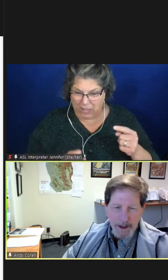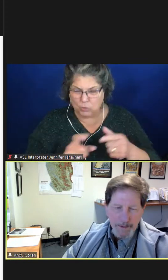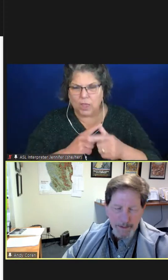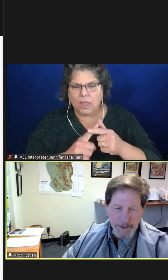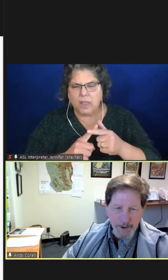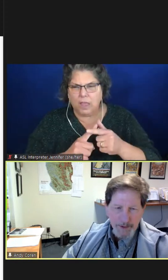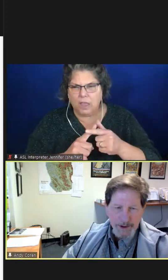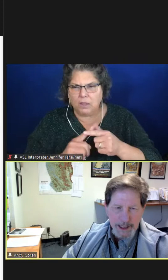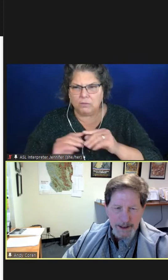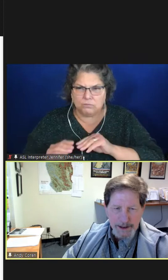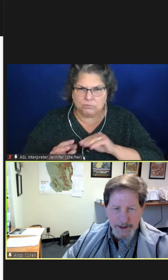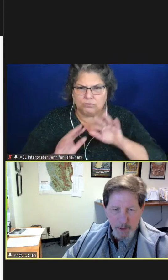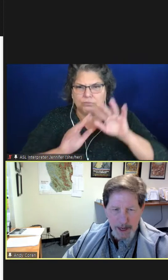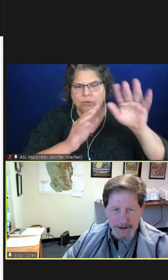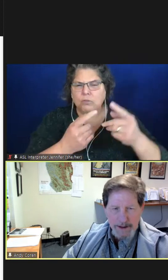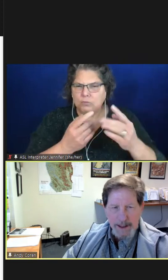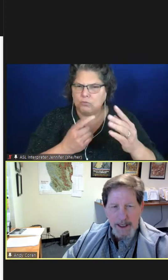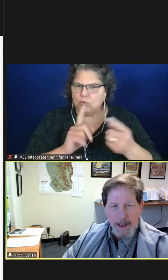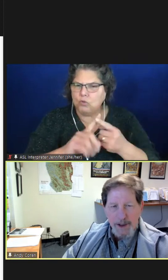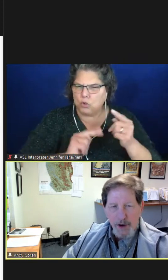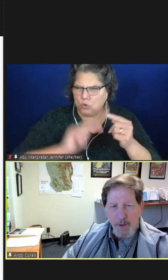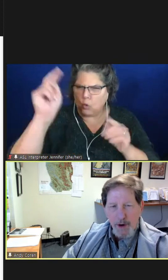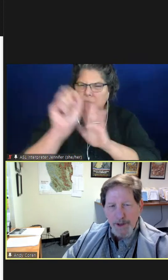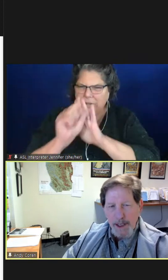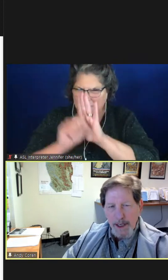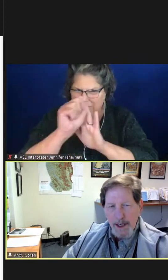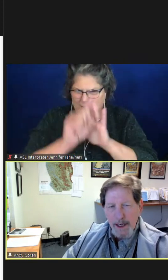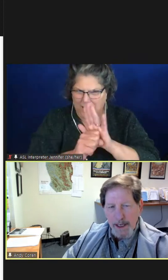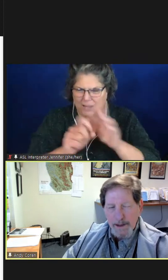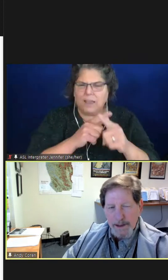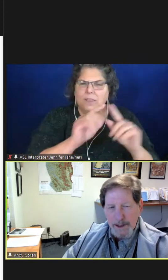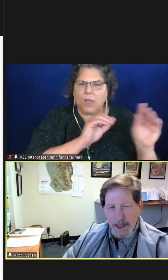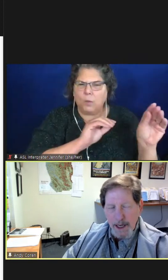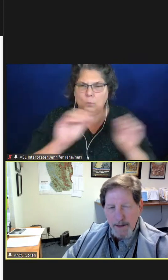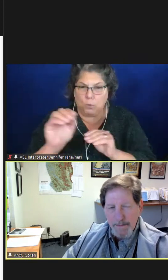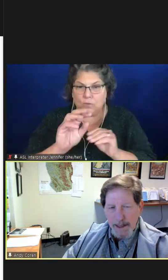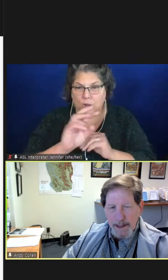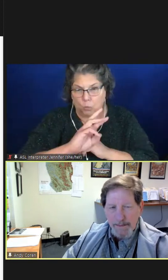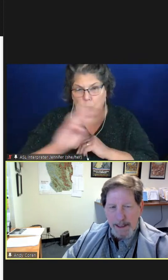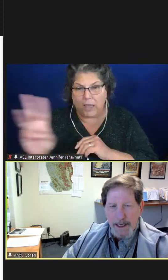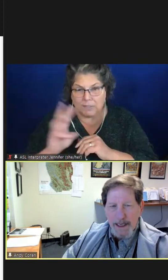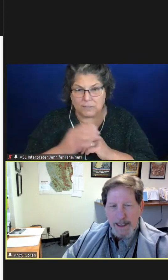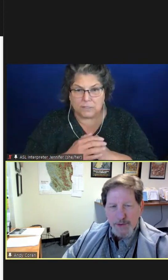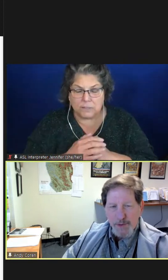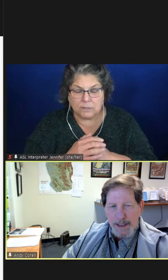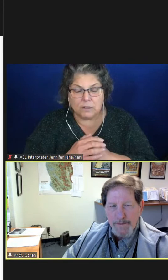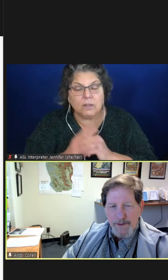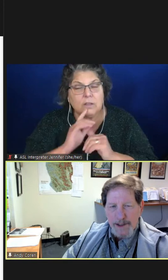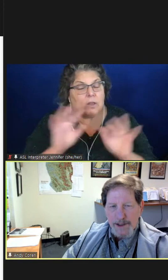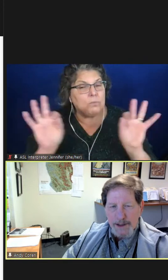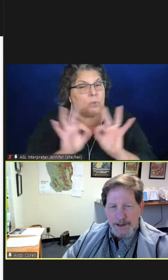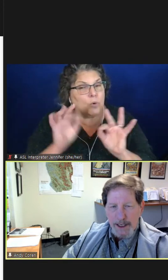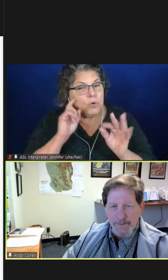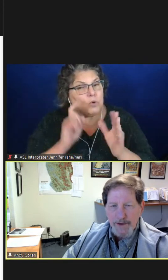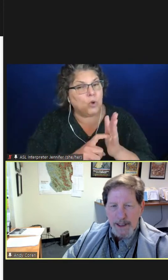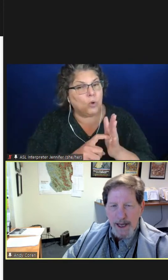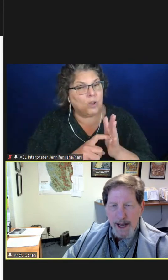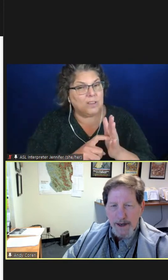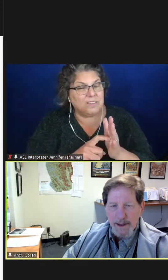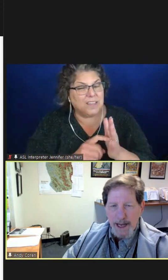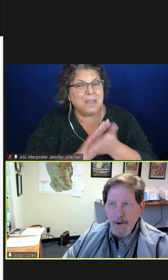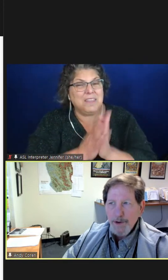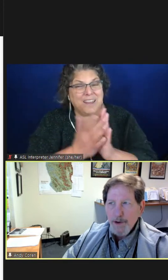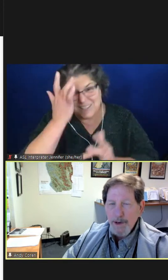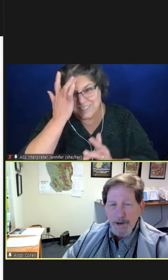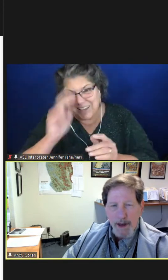up through the northern states and then the west. Noteworthy in this pandemic is reinfection is significantly